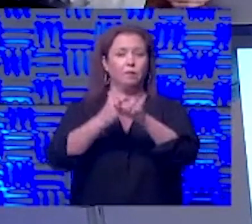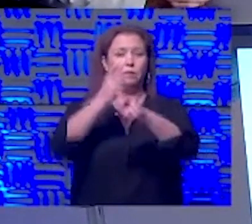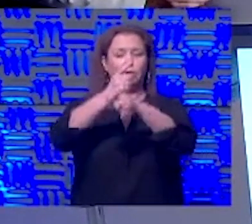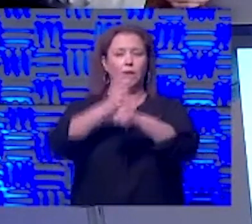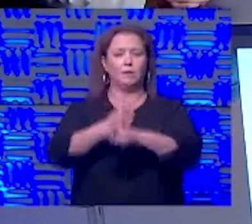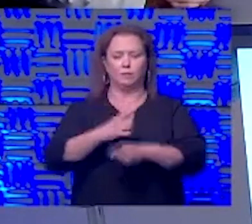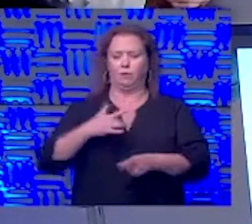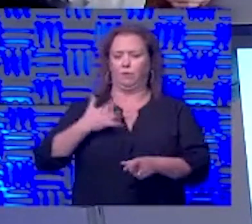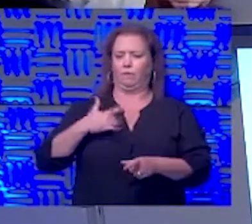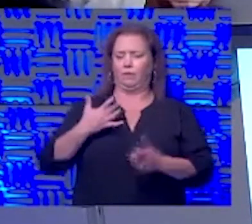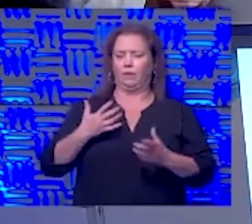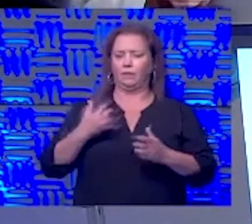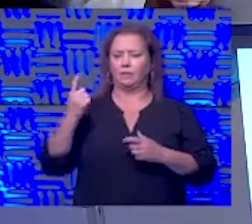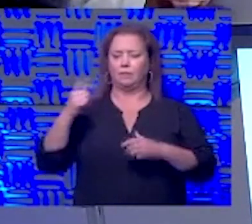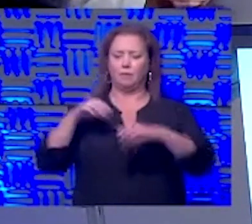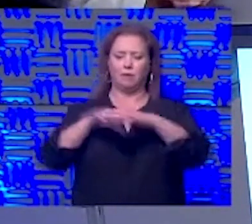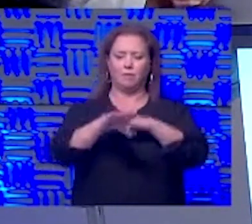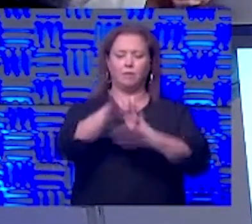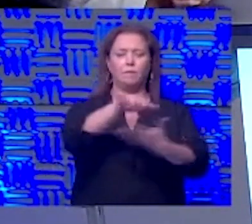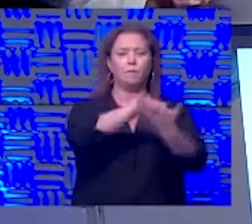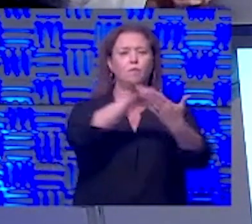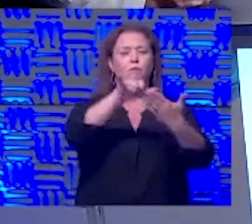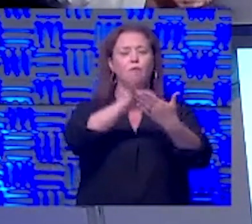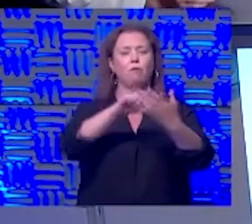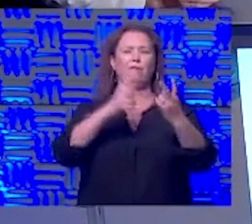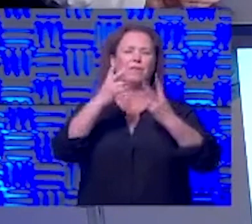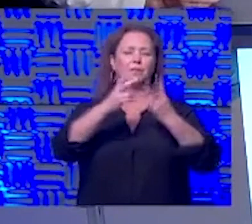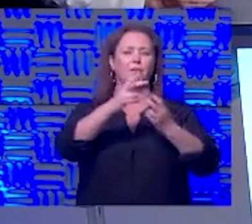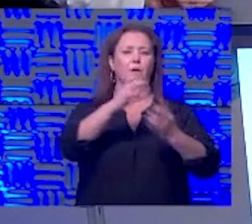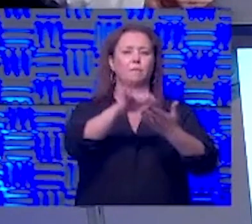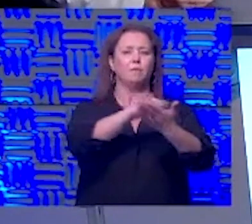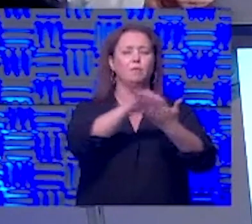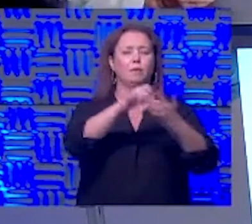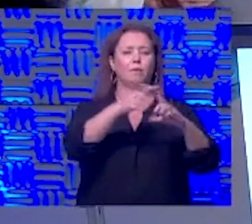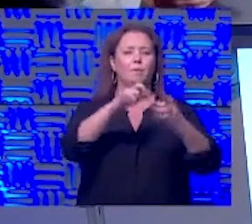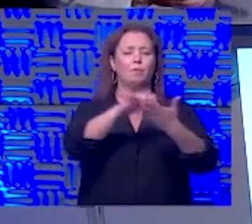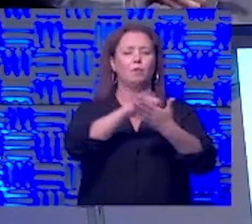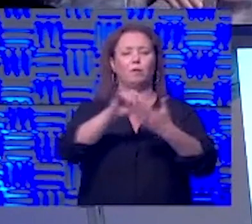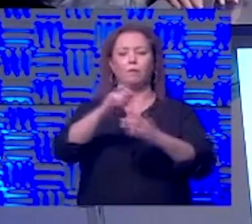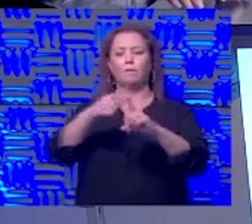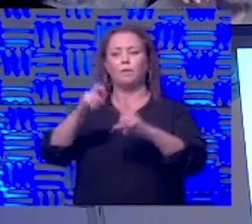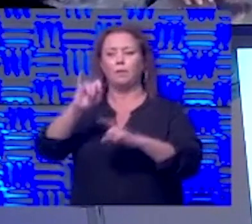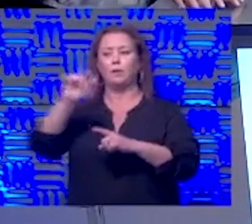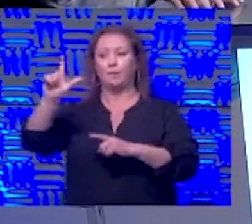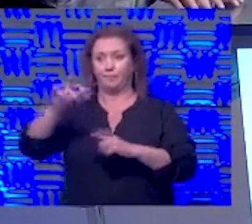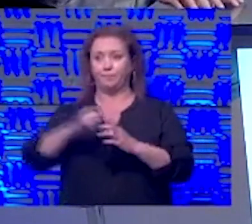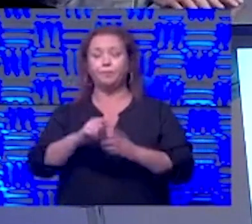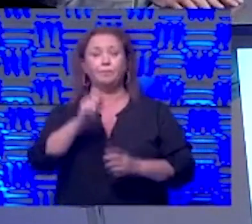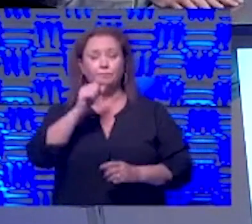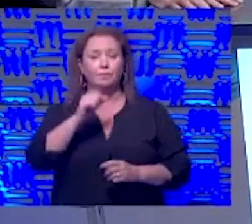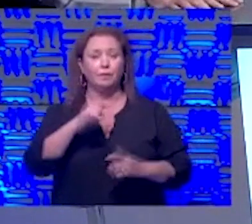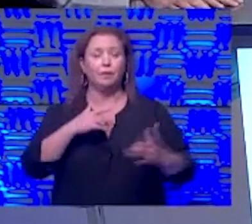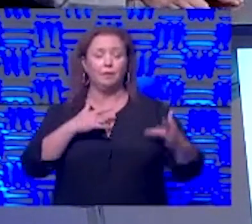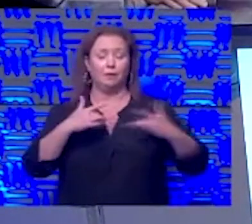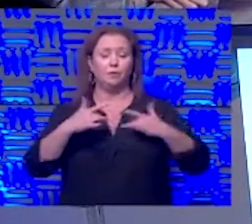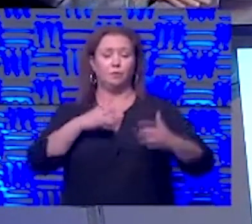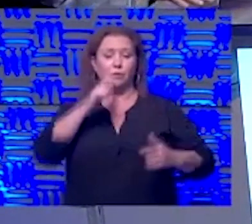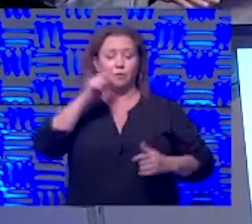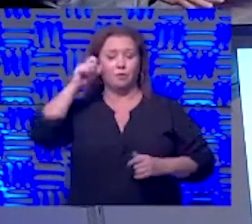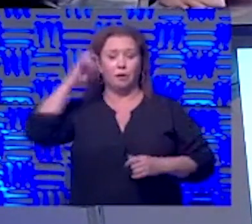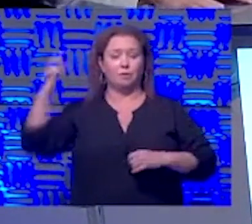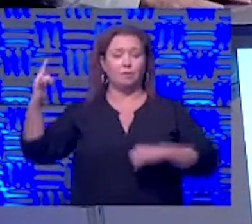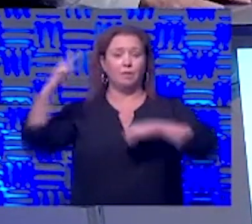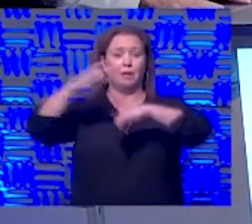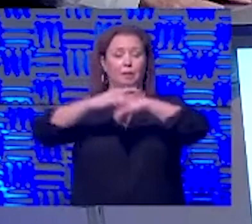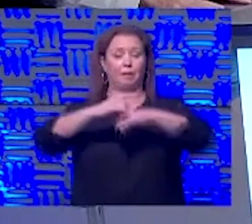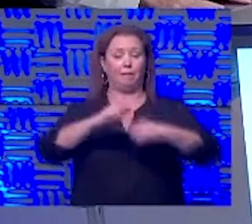is your sense about somebody coming in from New York, Illinois then? So, by flight? my concern is too, and I had this concern even yesterday when I was flying back, is,